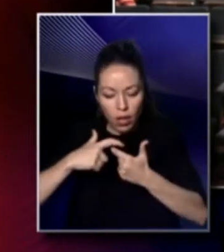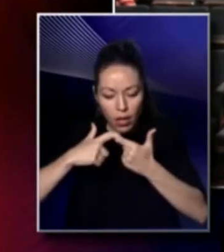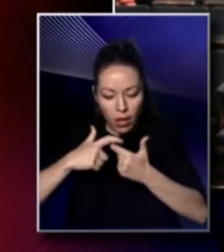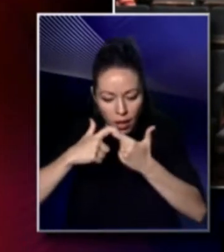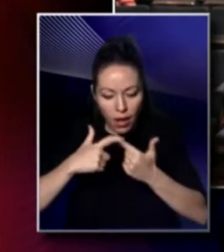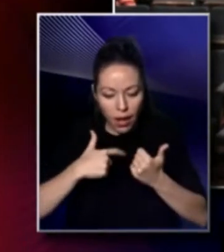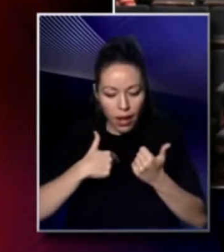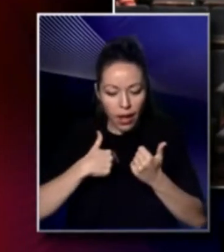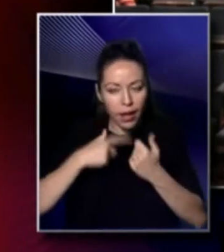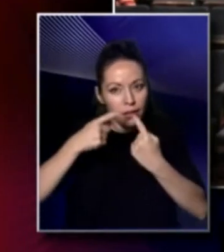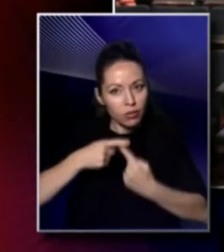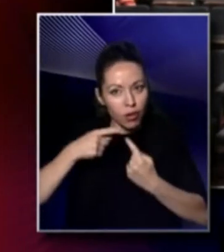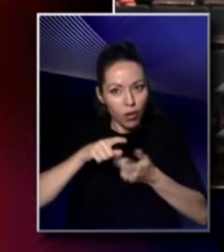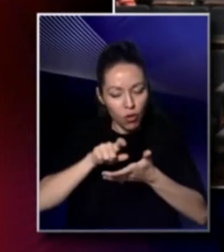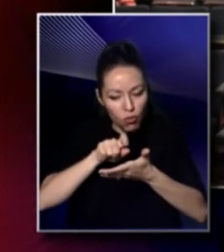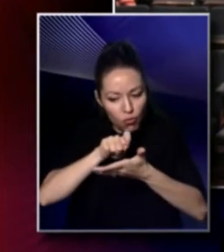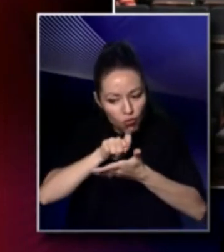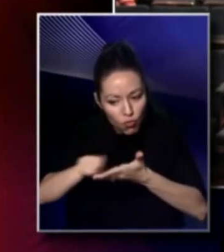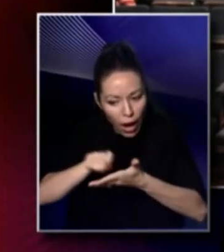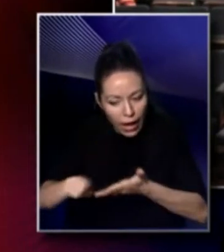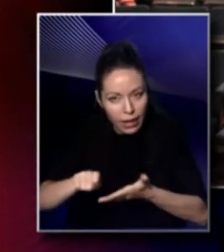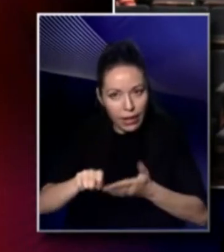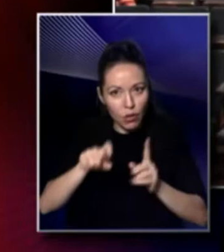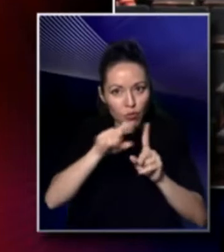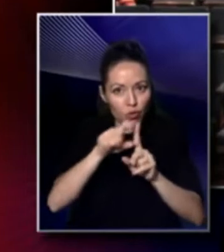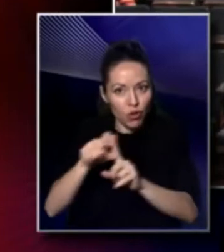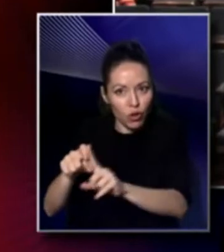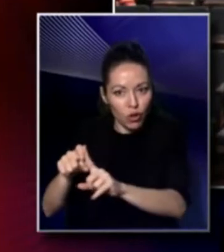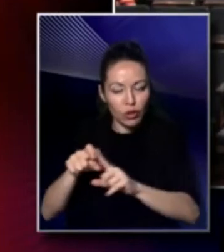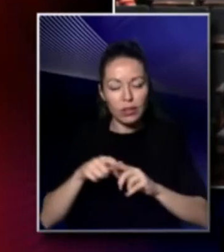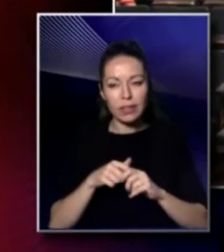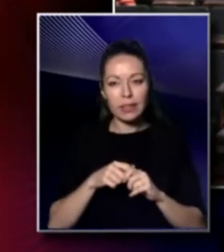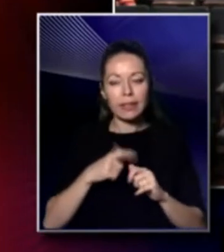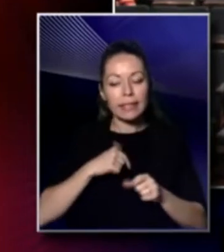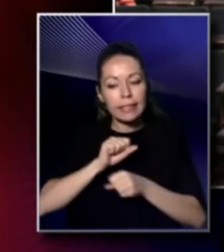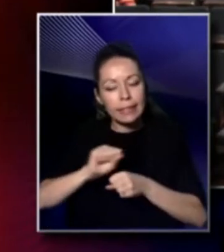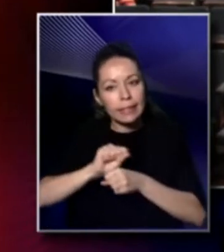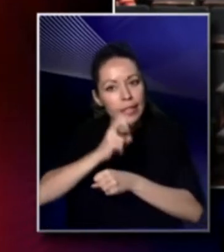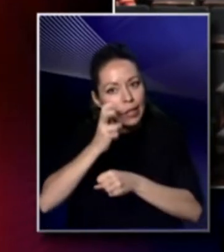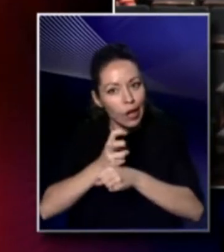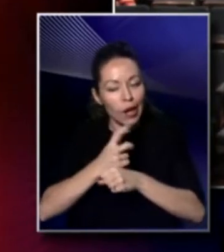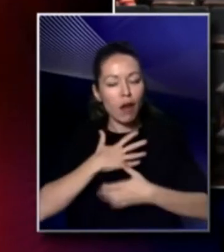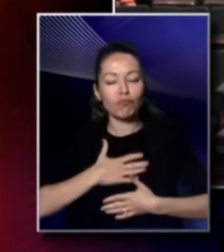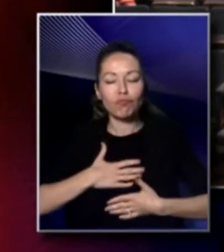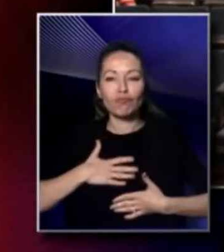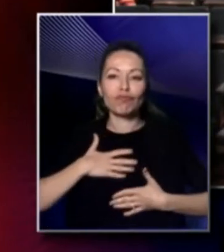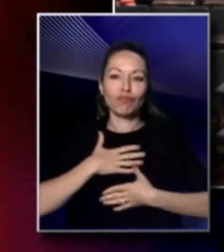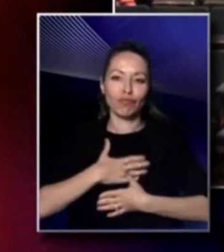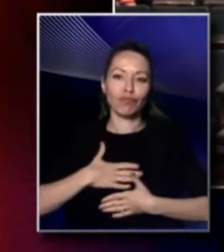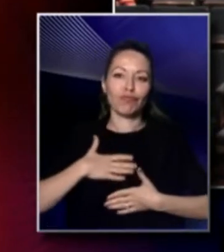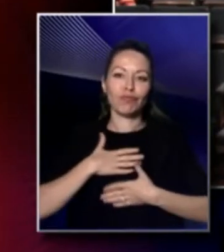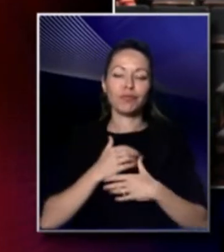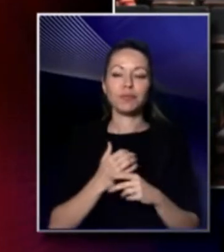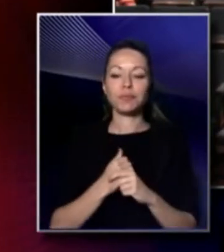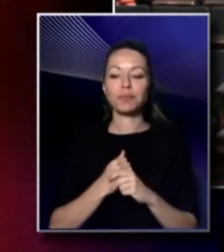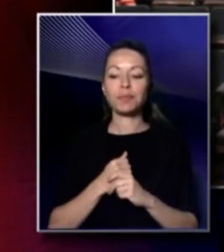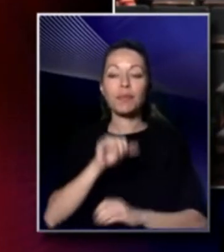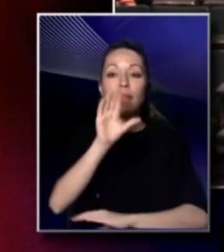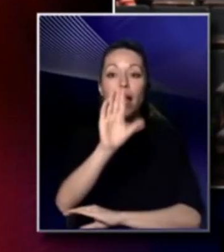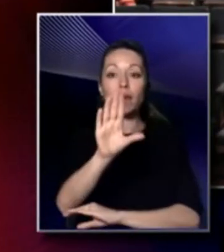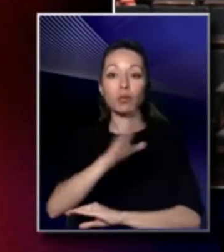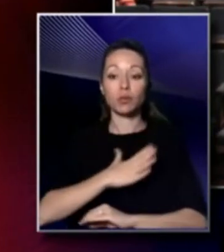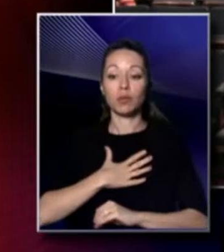had trouble writing the words. I worked hard and I had a good time. In the afternoon,